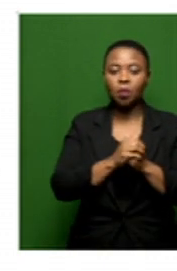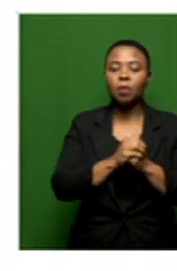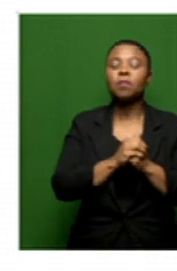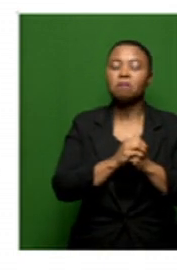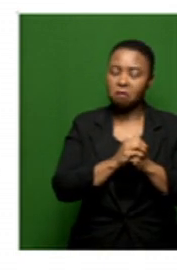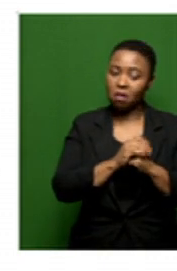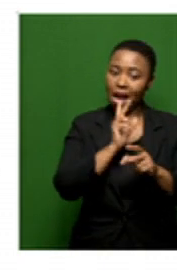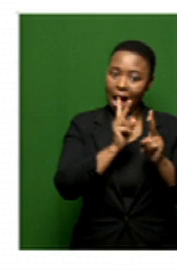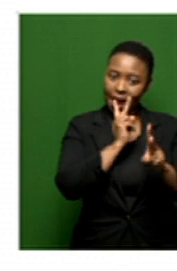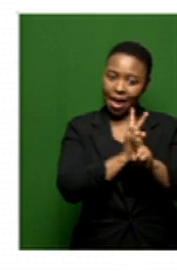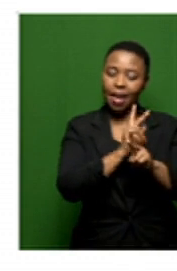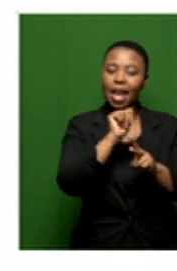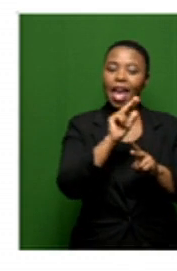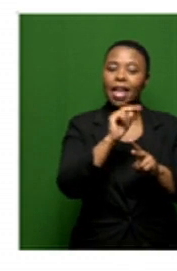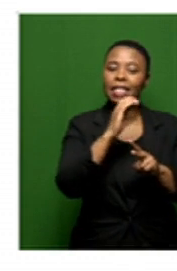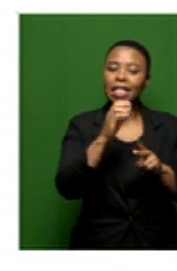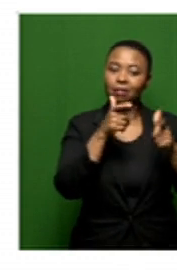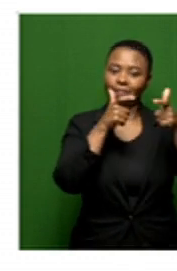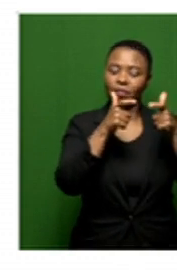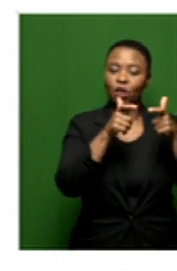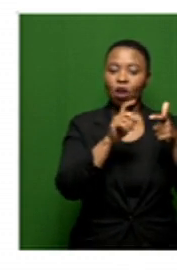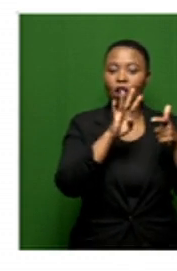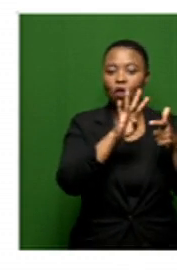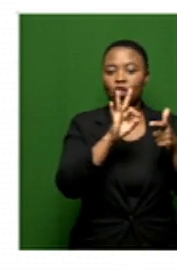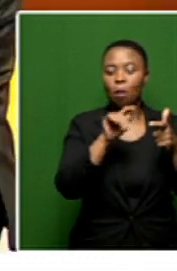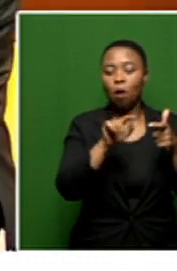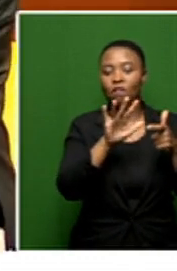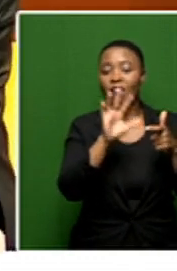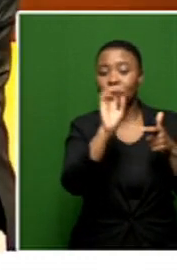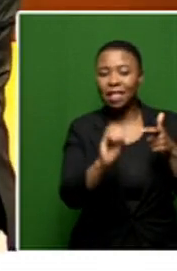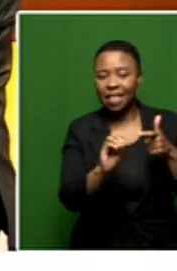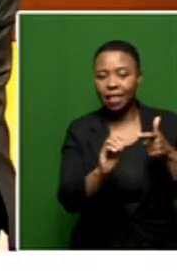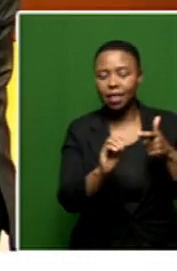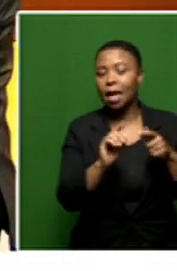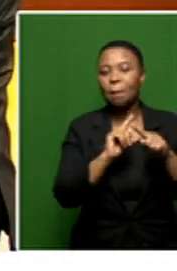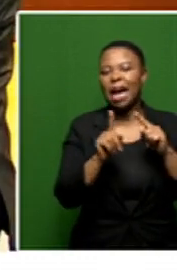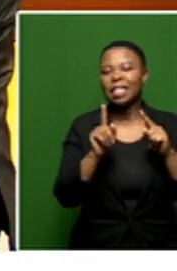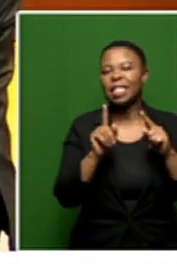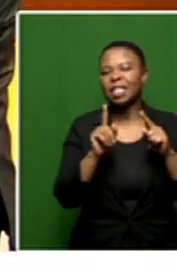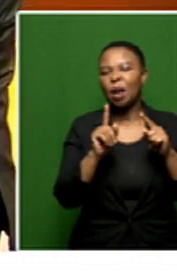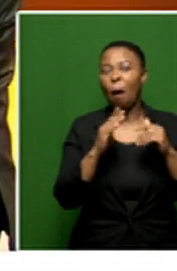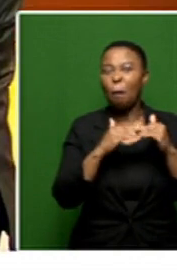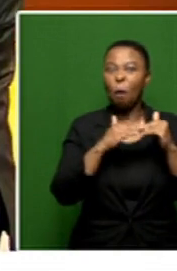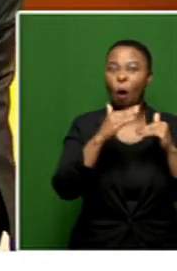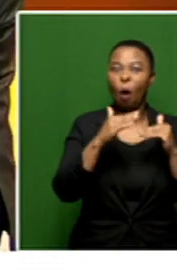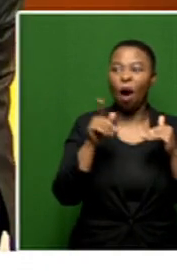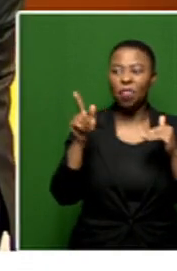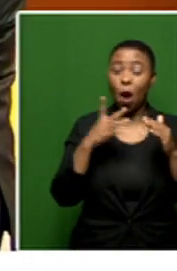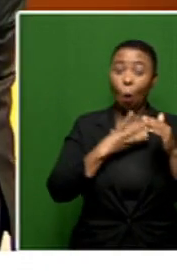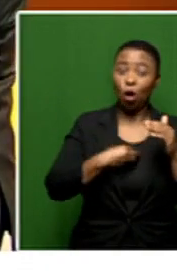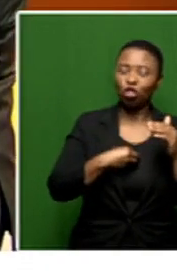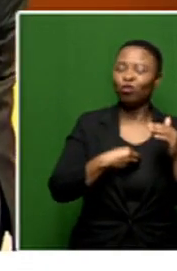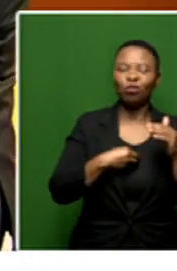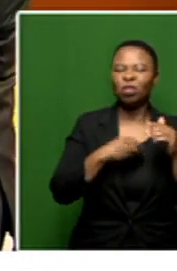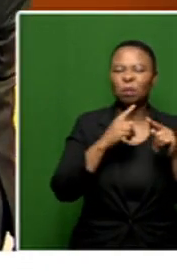KwaZulu-Natal, again, we see the ANC dominating with 43.58%. Obviously not as much as they would have liked to at this point, with the IFP